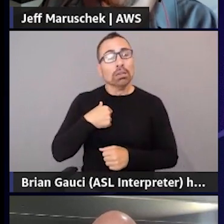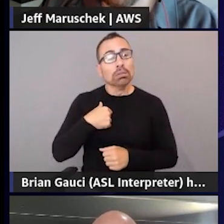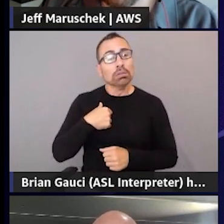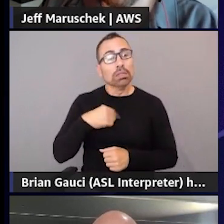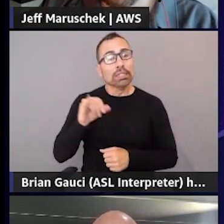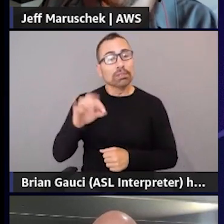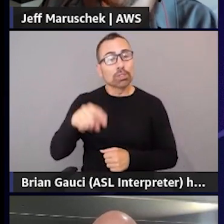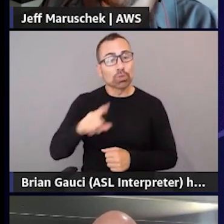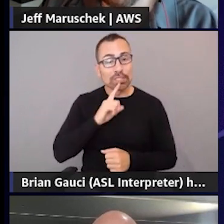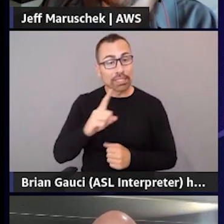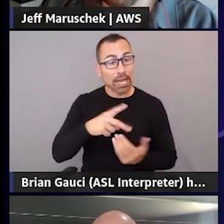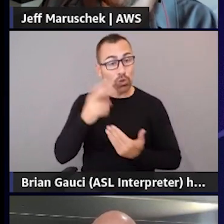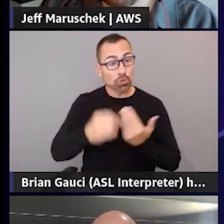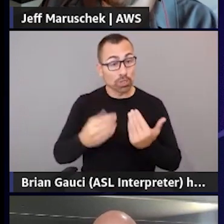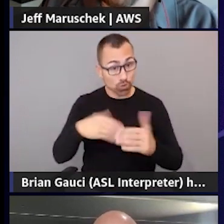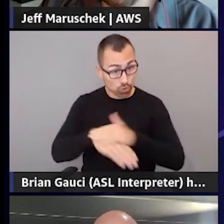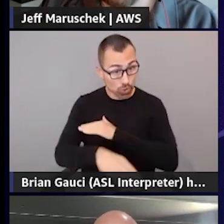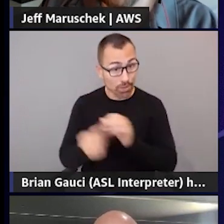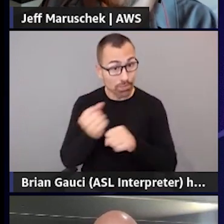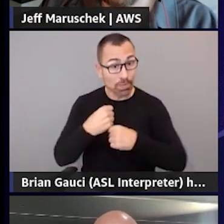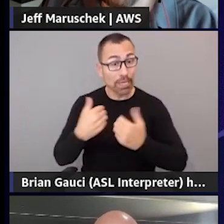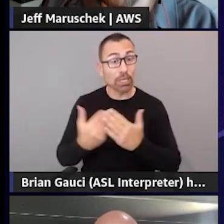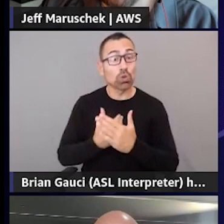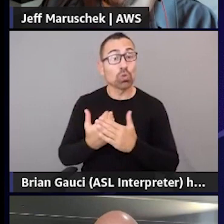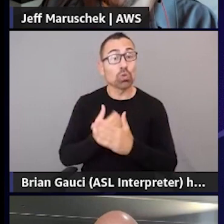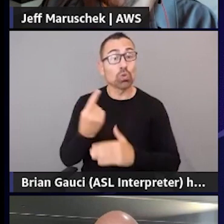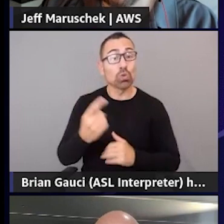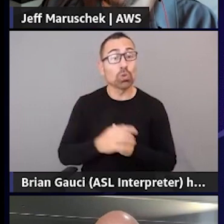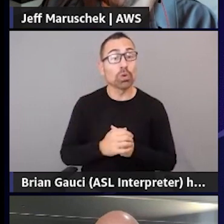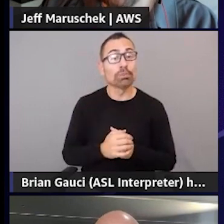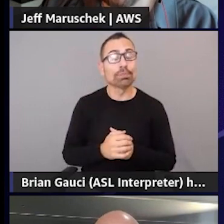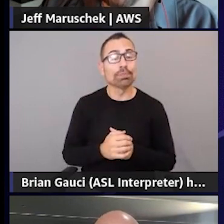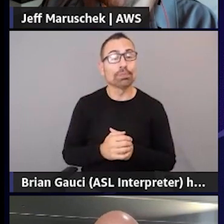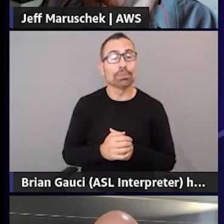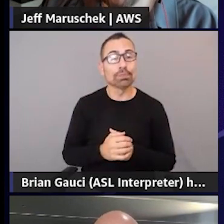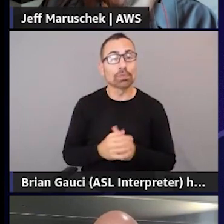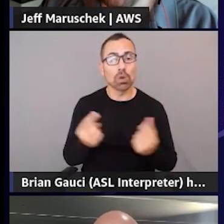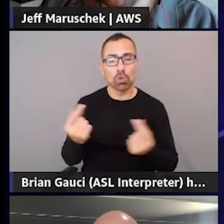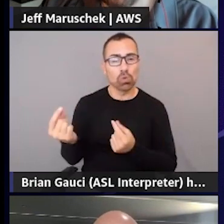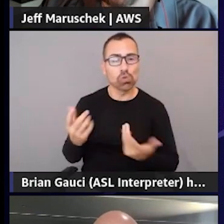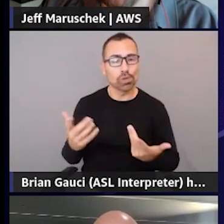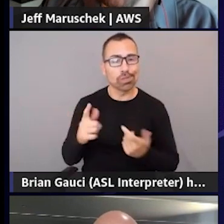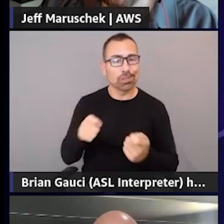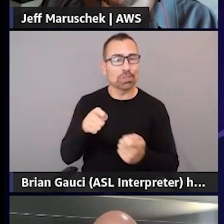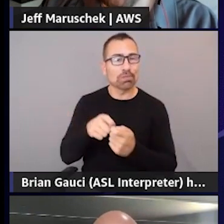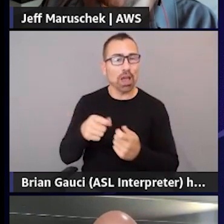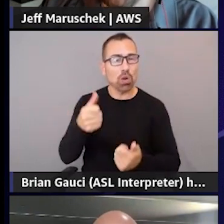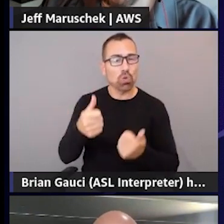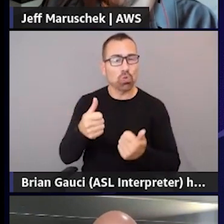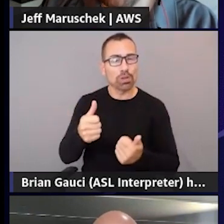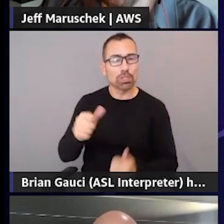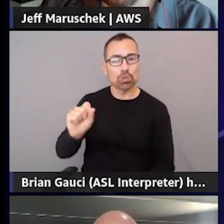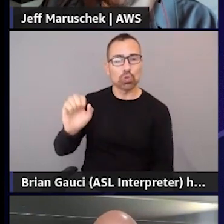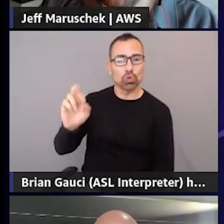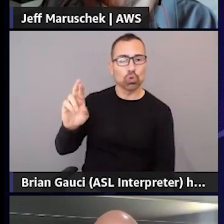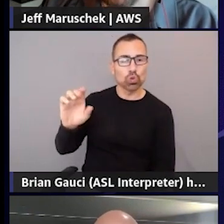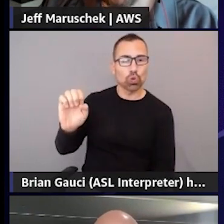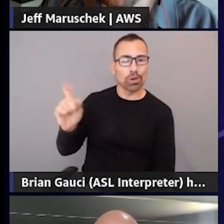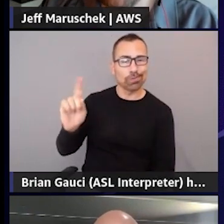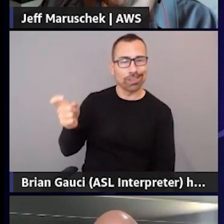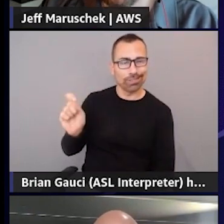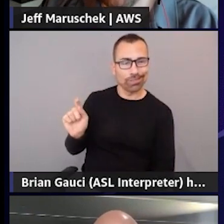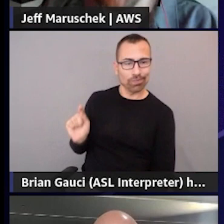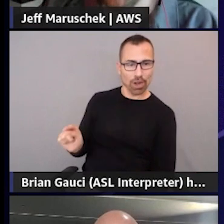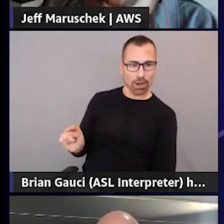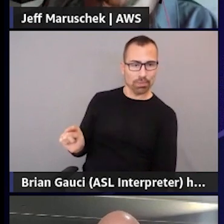in and create a new one. And essentially what you do there is you specify what the source is, what your target is,